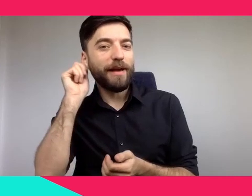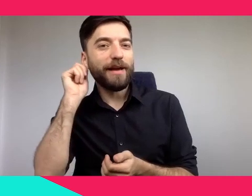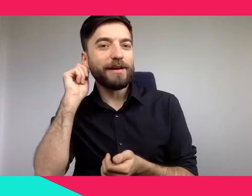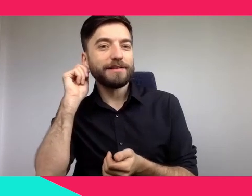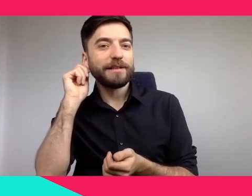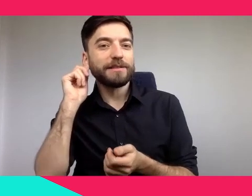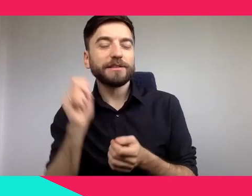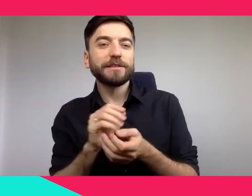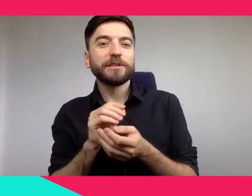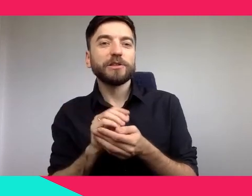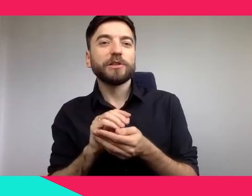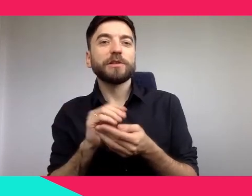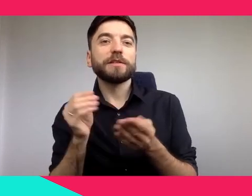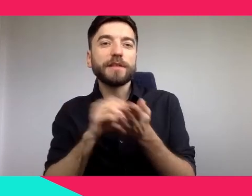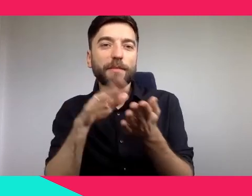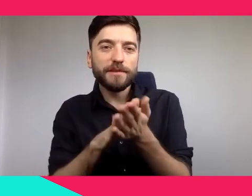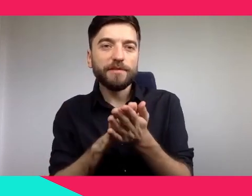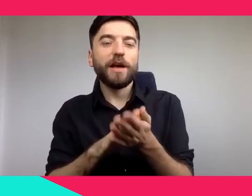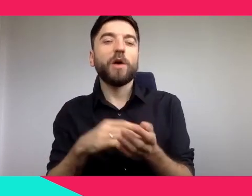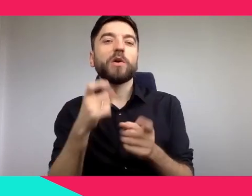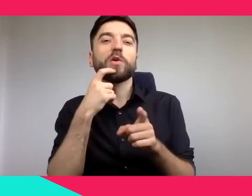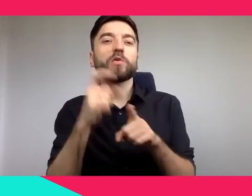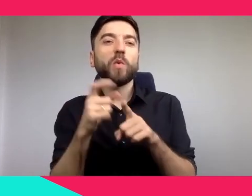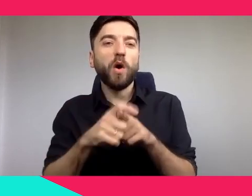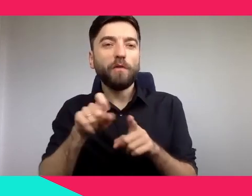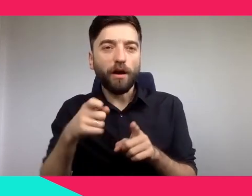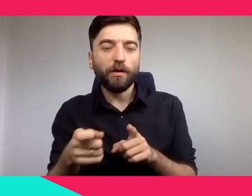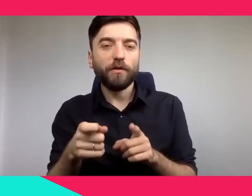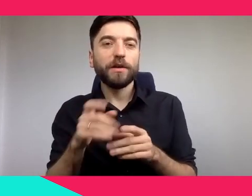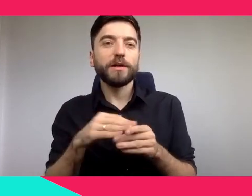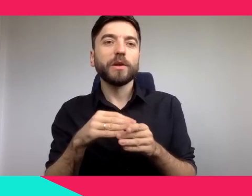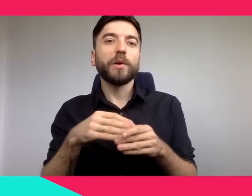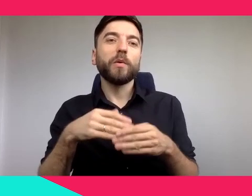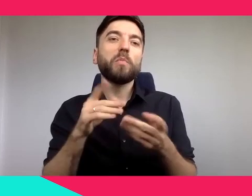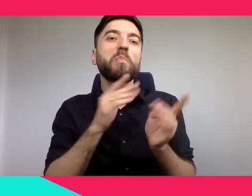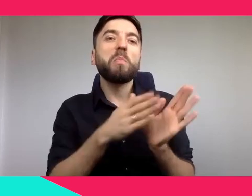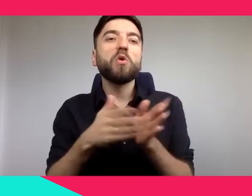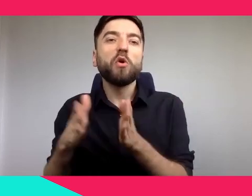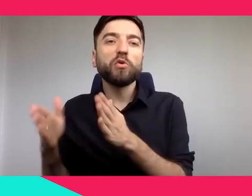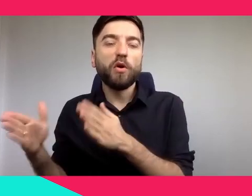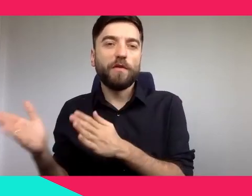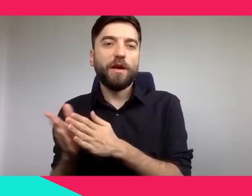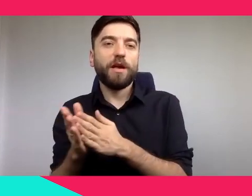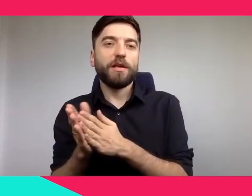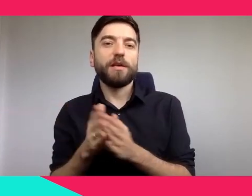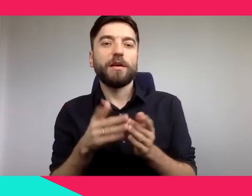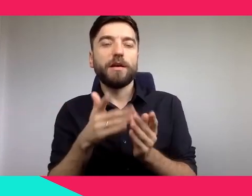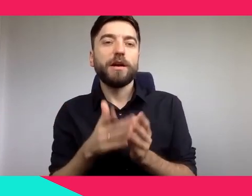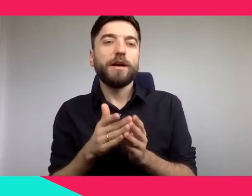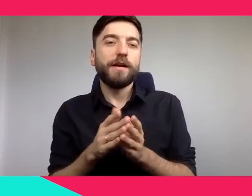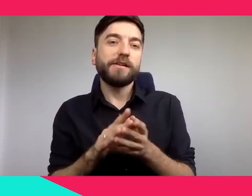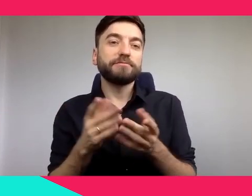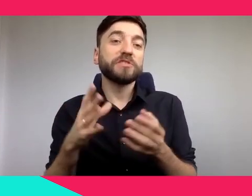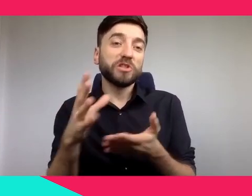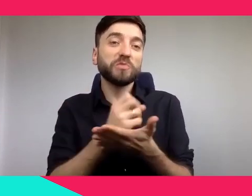computer. It was actually a cataloging system designed to help us find our collections in